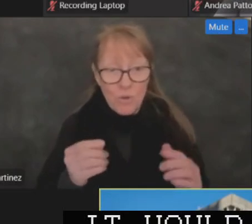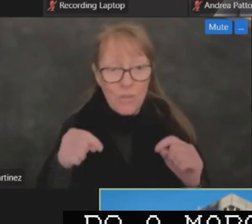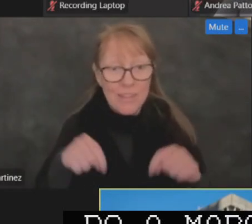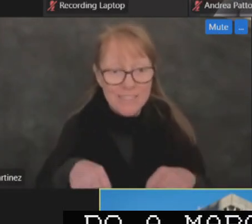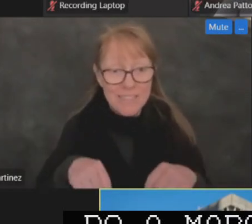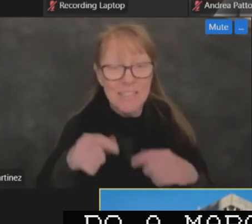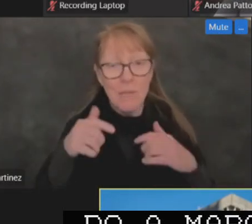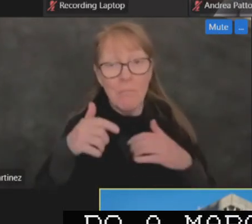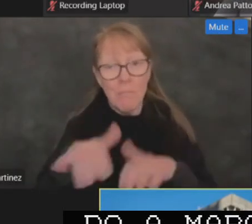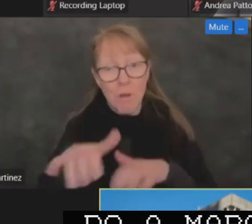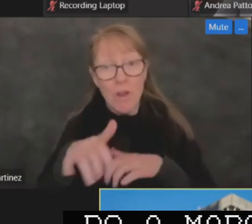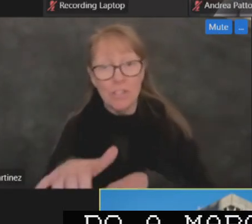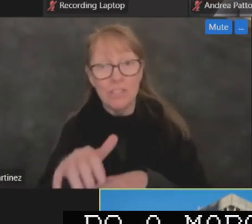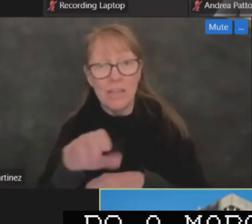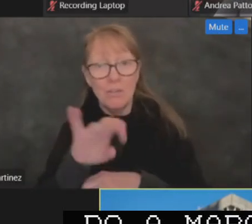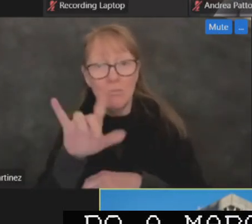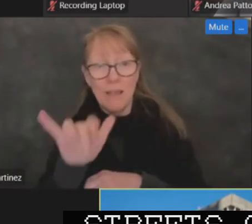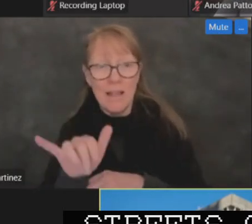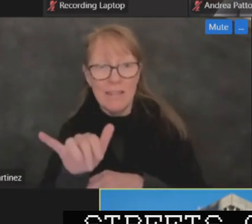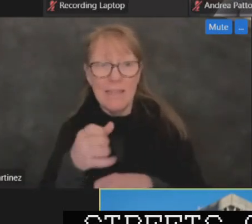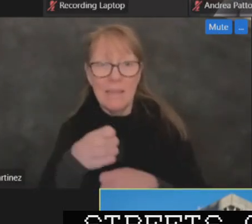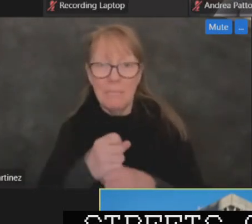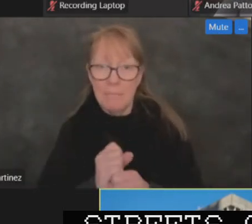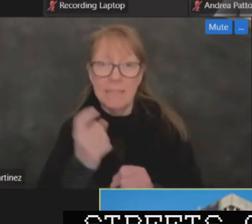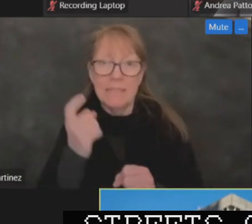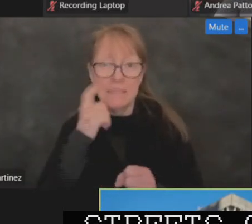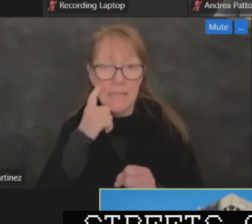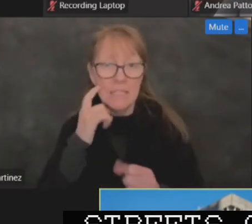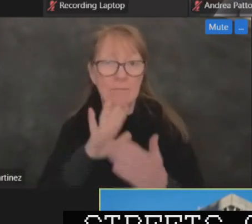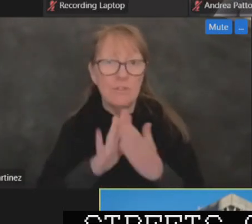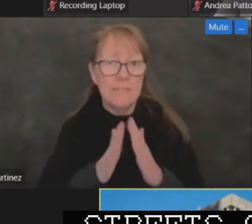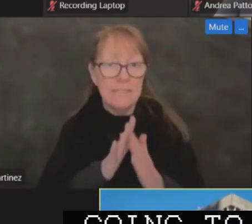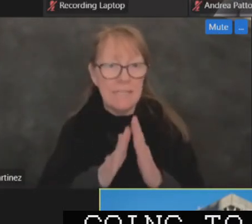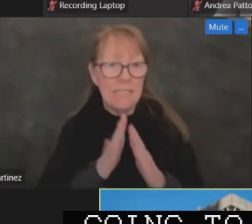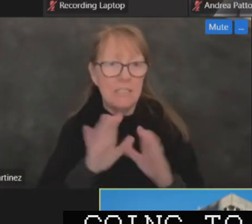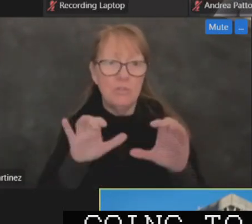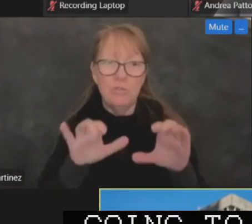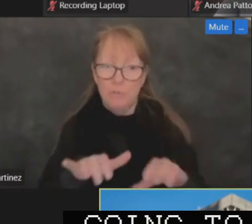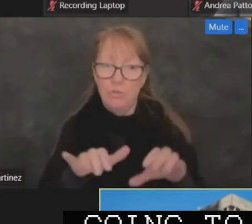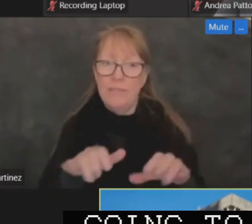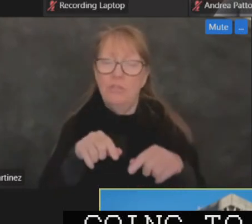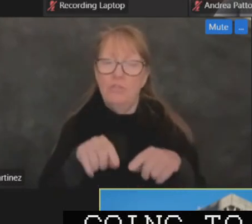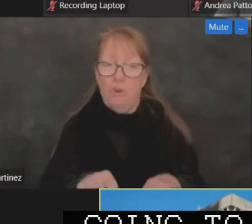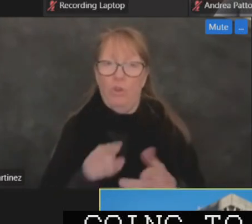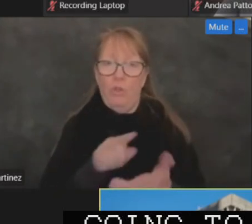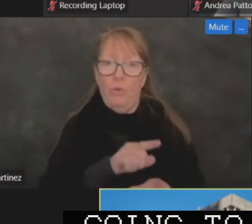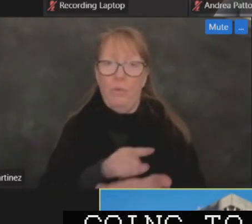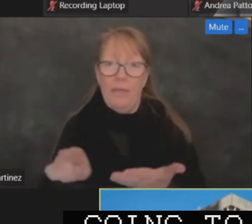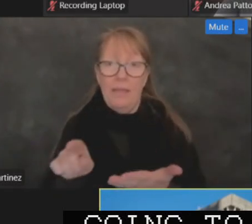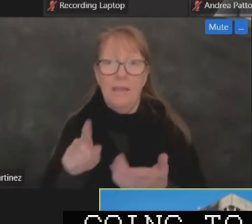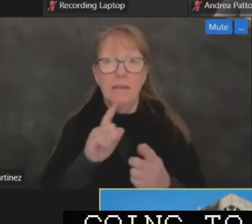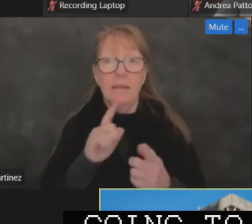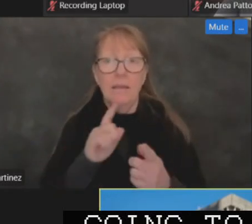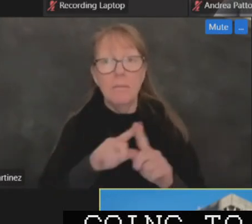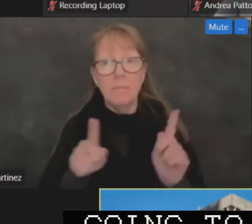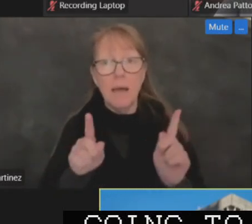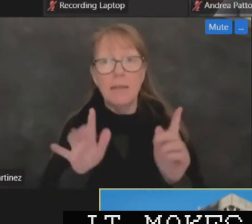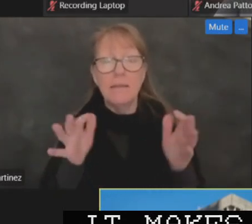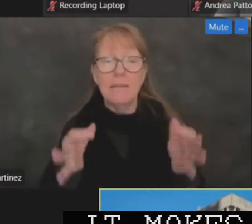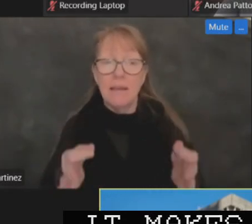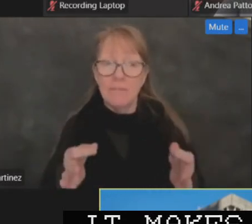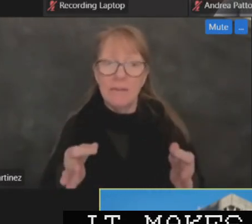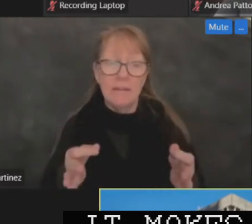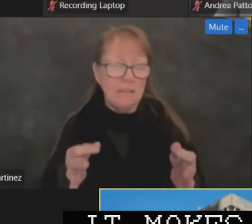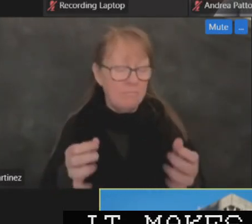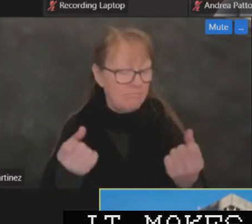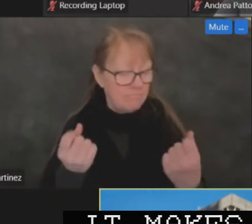rally, it makes more sense for the city logistically to do it during the week. But I definitely understand your